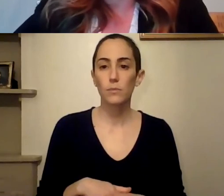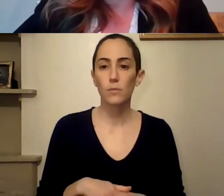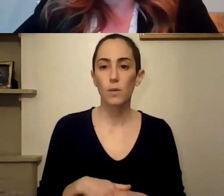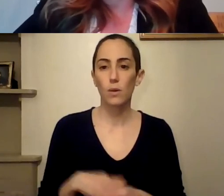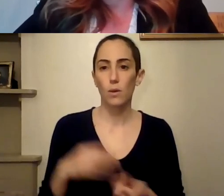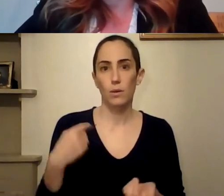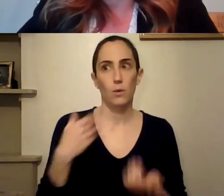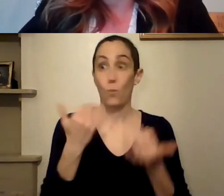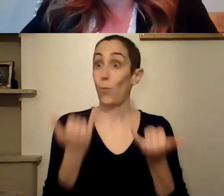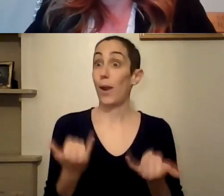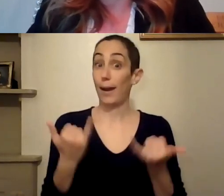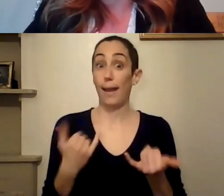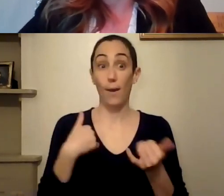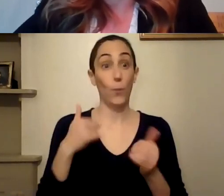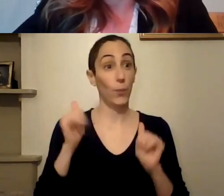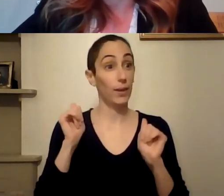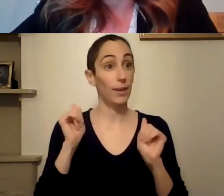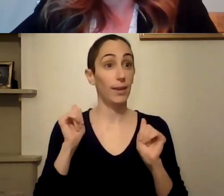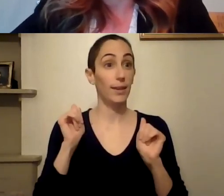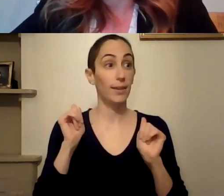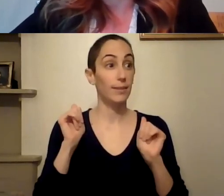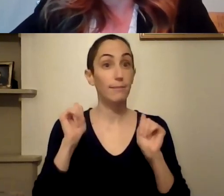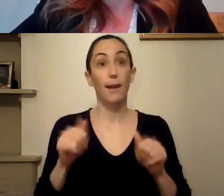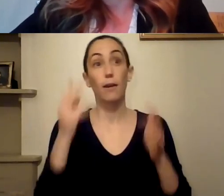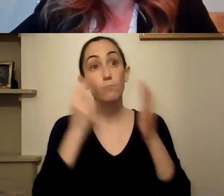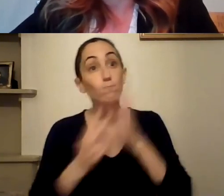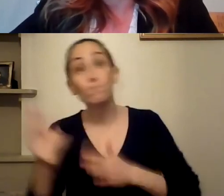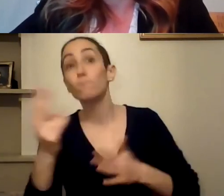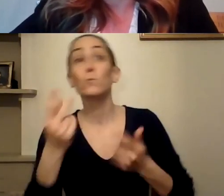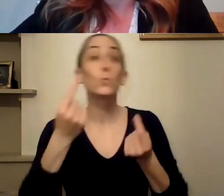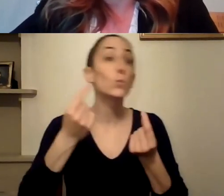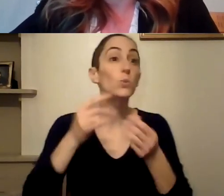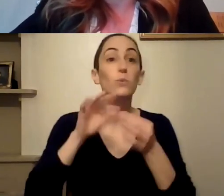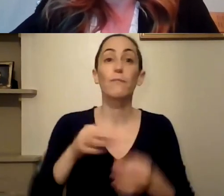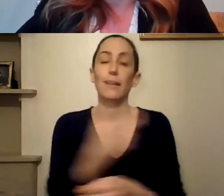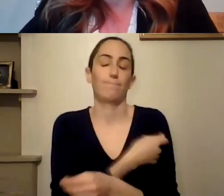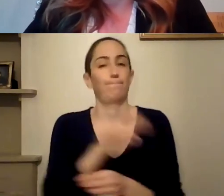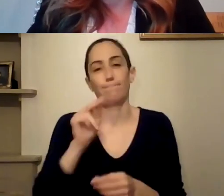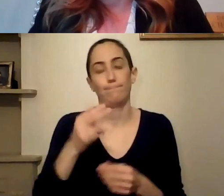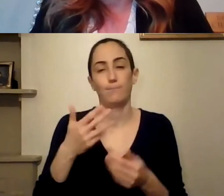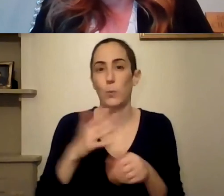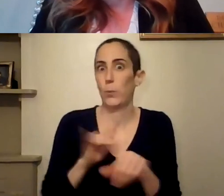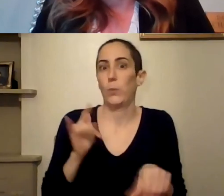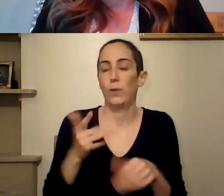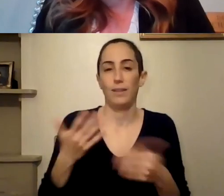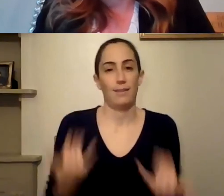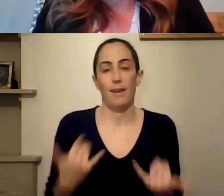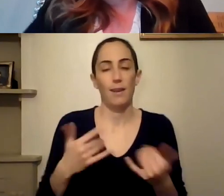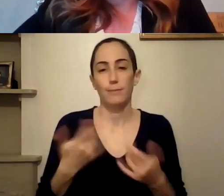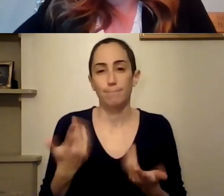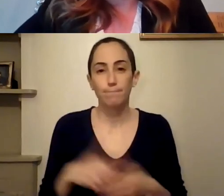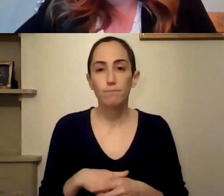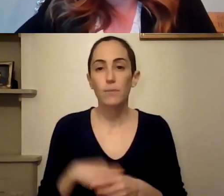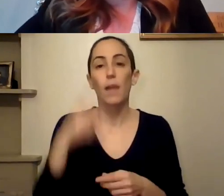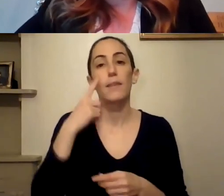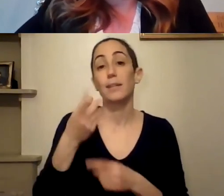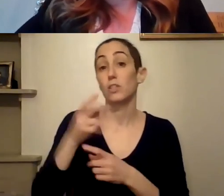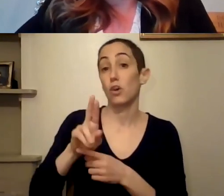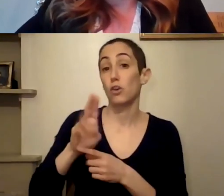at a place to really understand what we're going to do related to the vaccine. I think Dr.